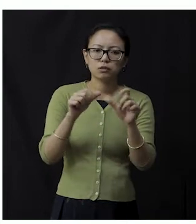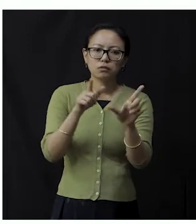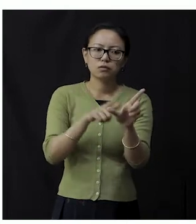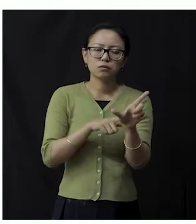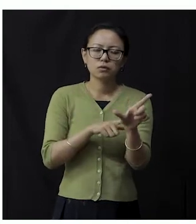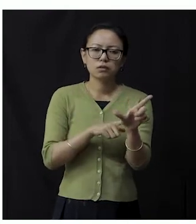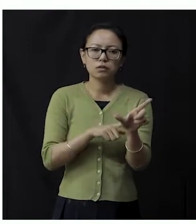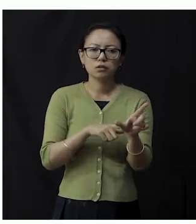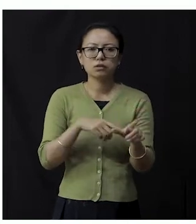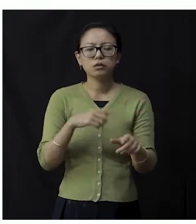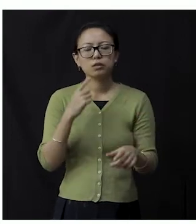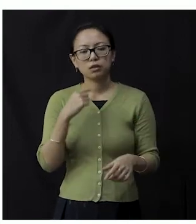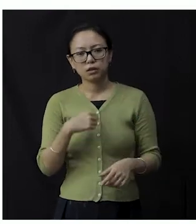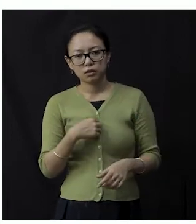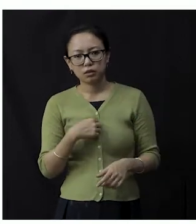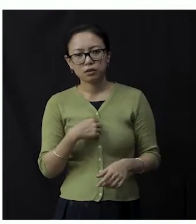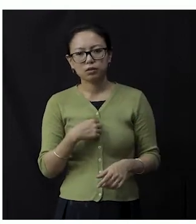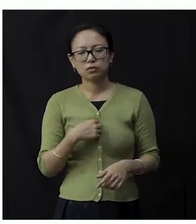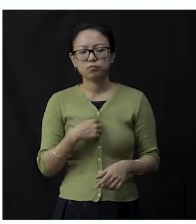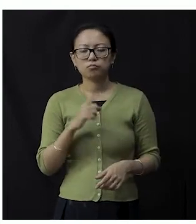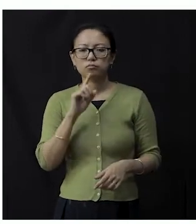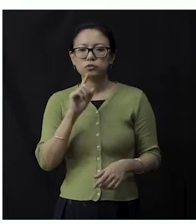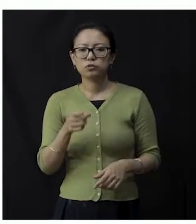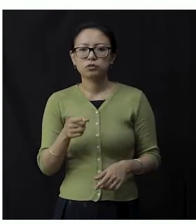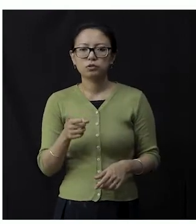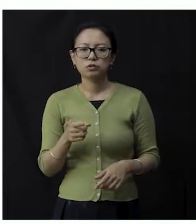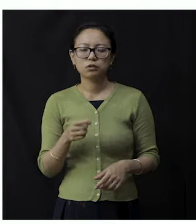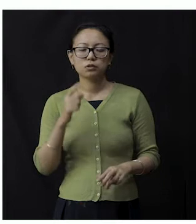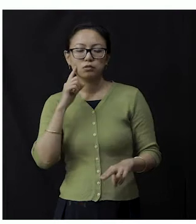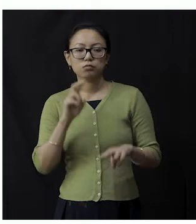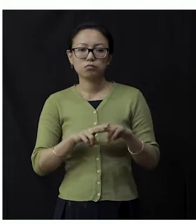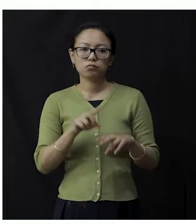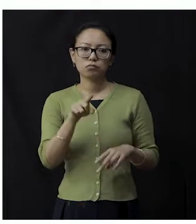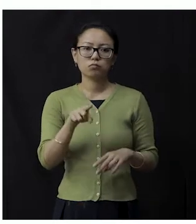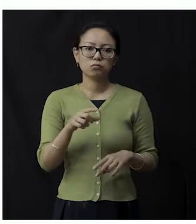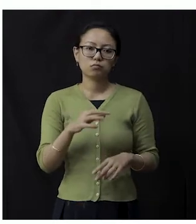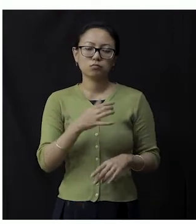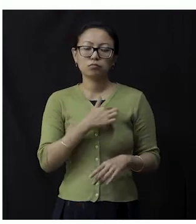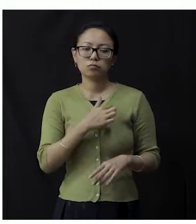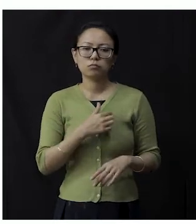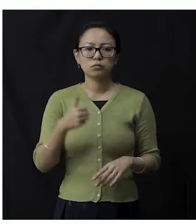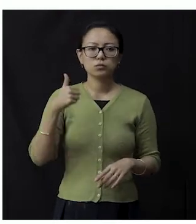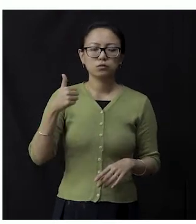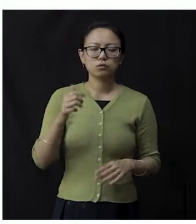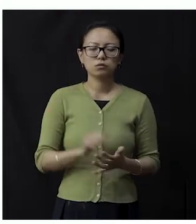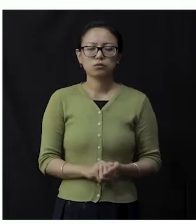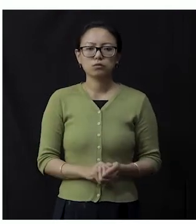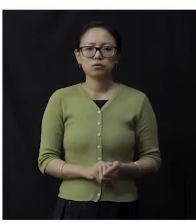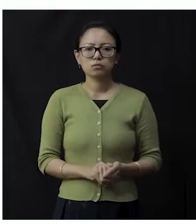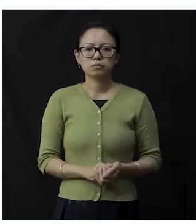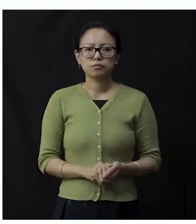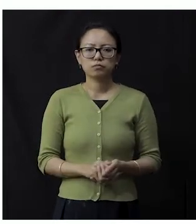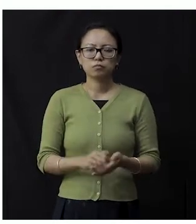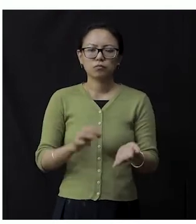said to be used when you are a good mannered child. Along with may I, you